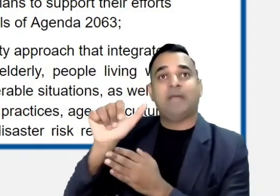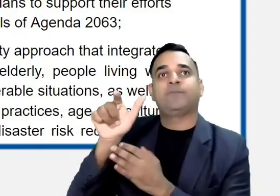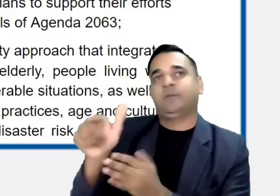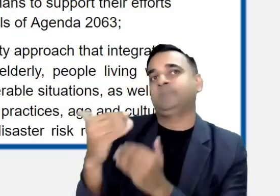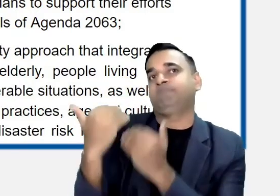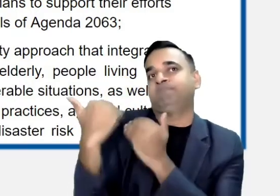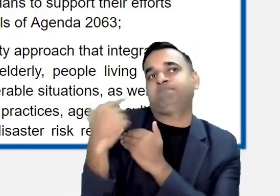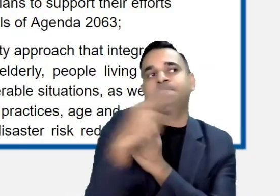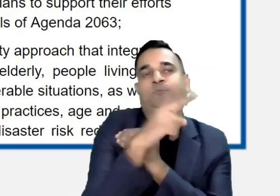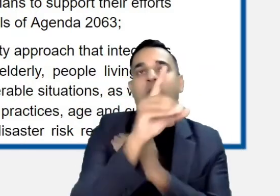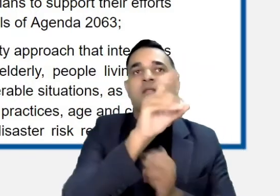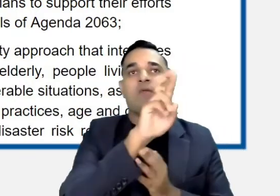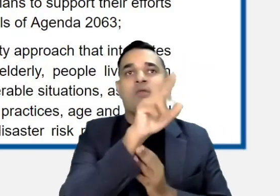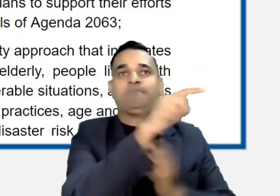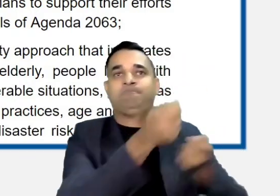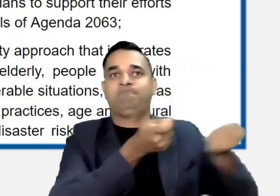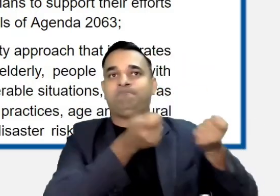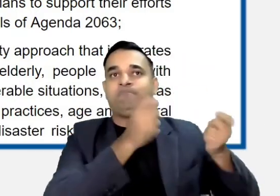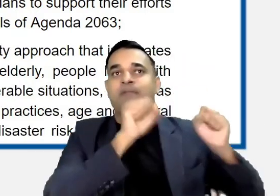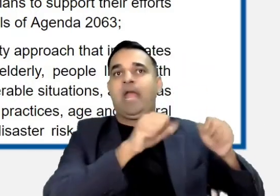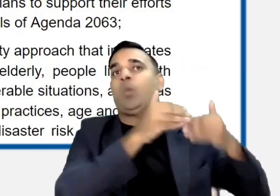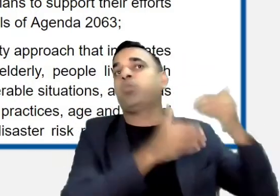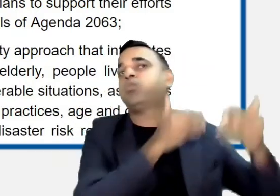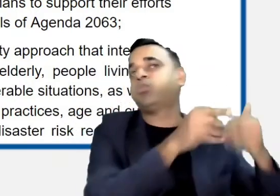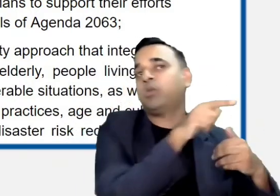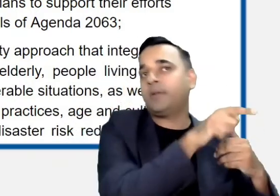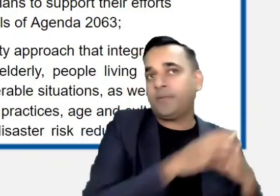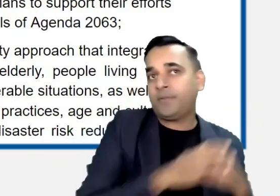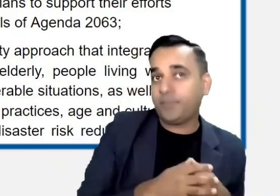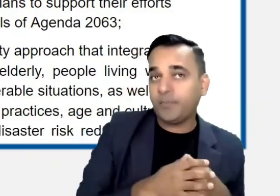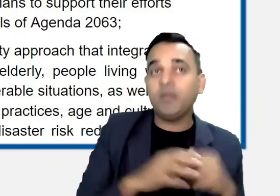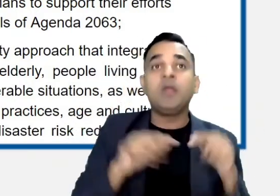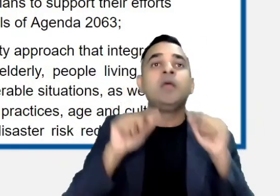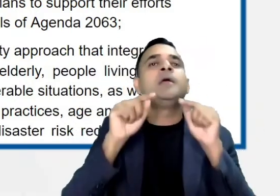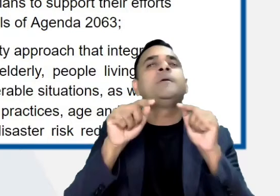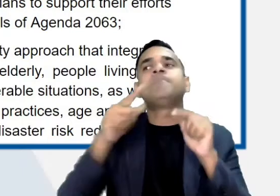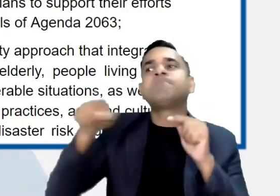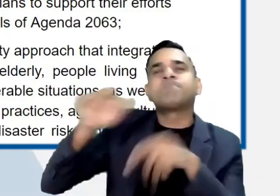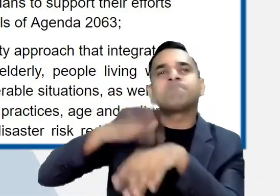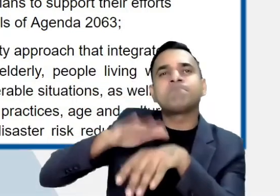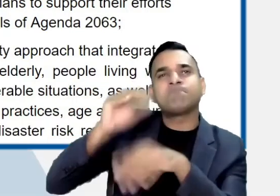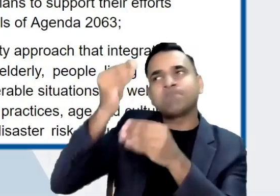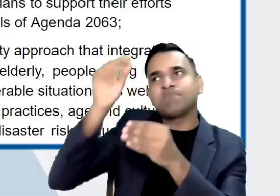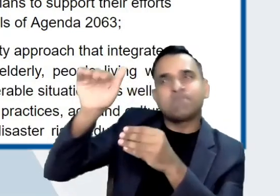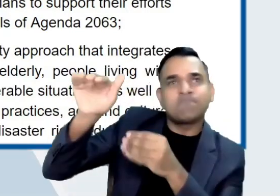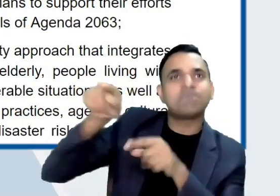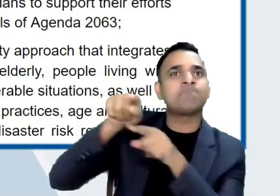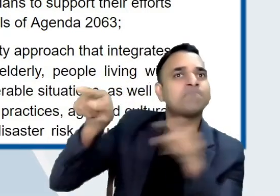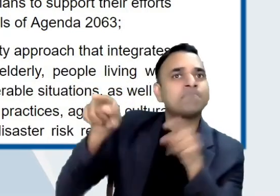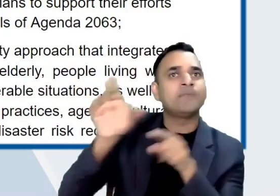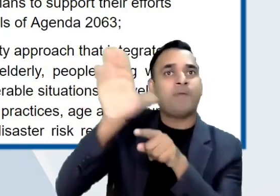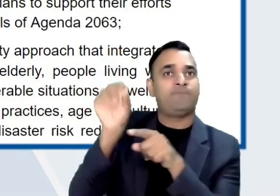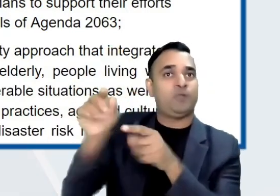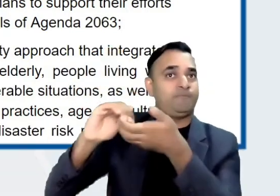risk reduction and the Sendai Framework Monitor into the African peer review mechanism processes, methodology, and